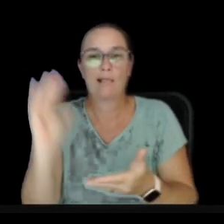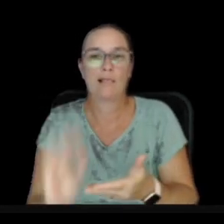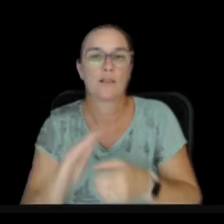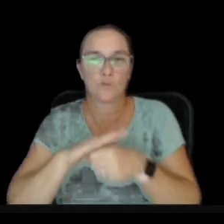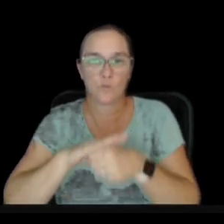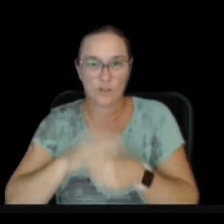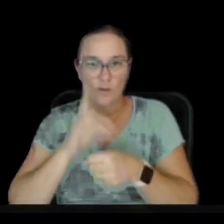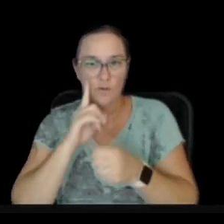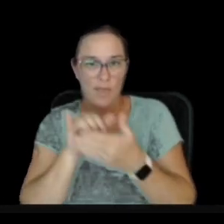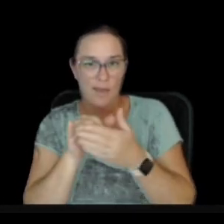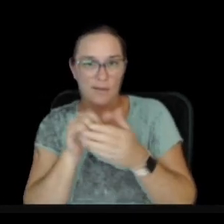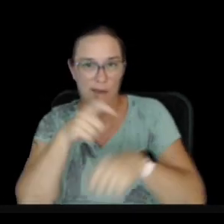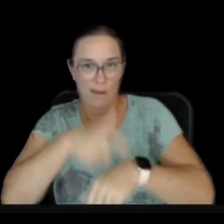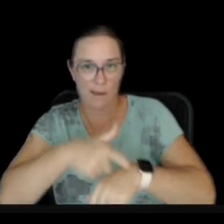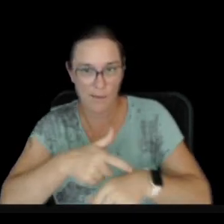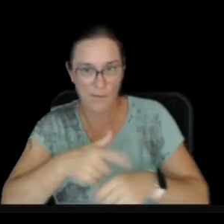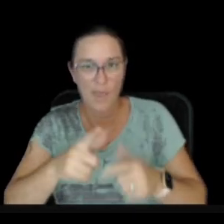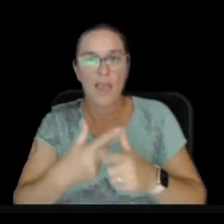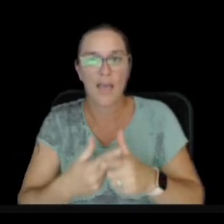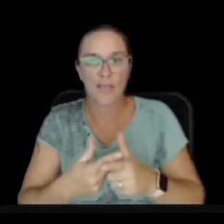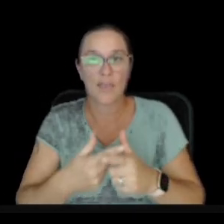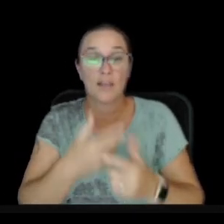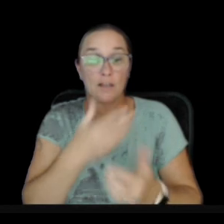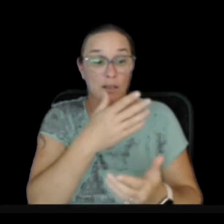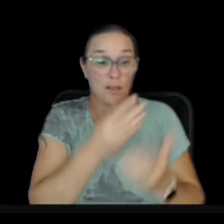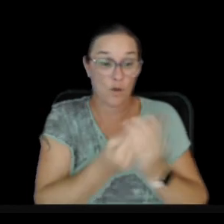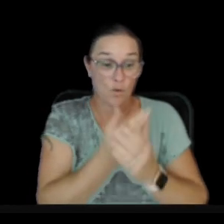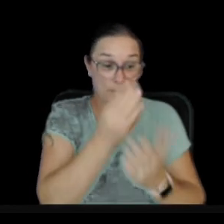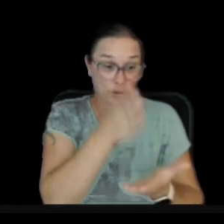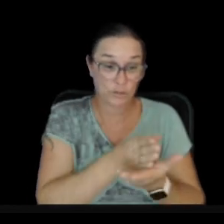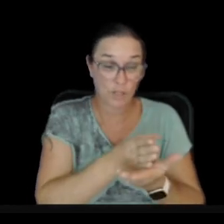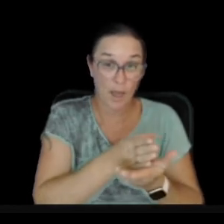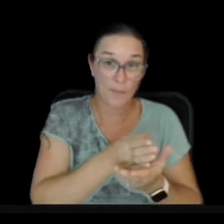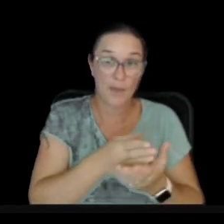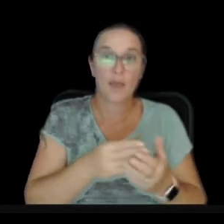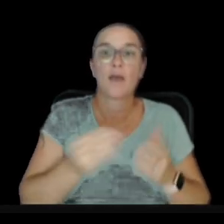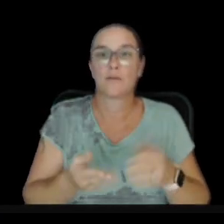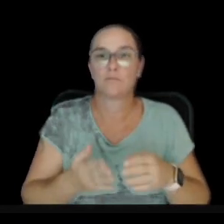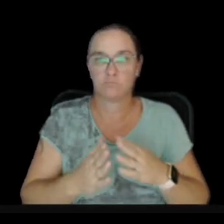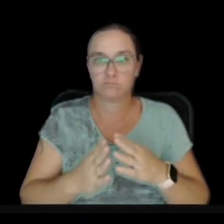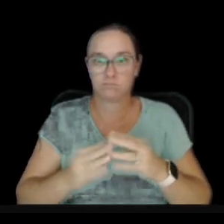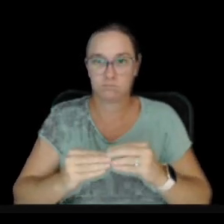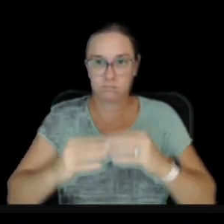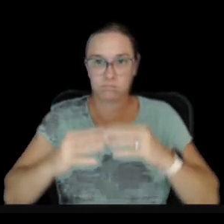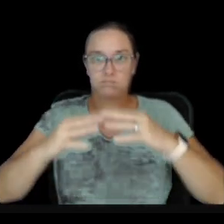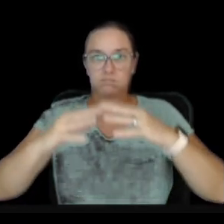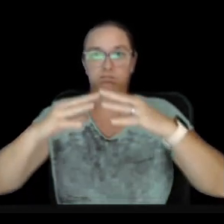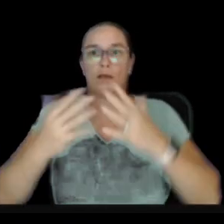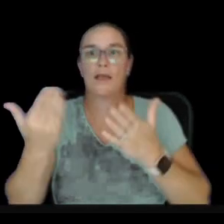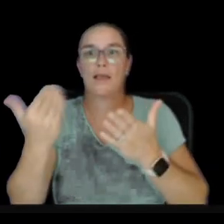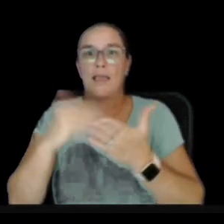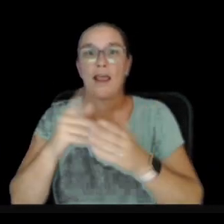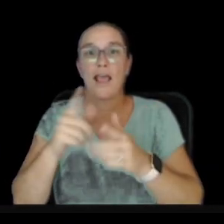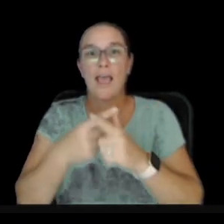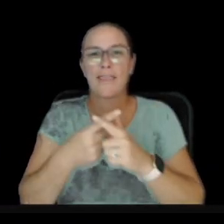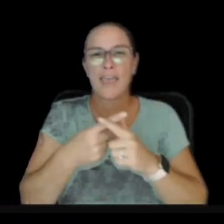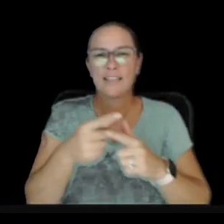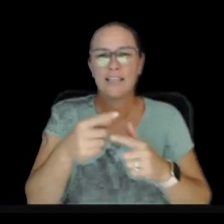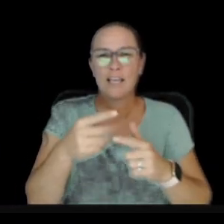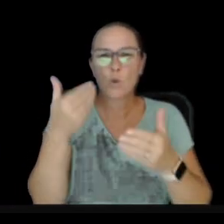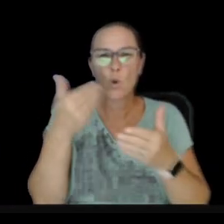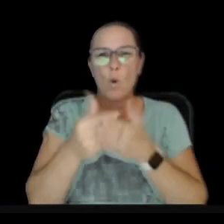duration, and then begins to recharge in between episodes 6 and 7. And about when you reach the same